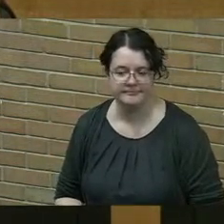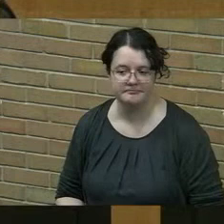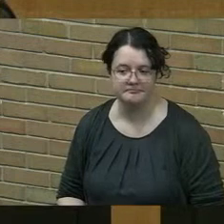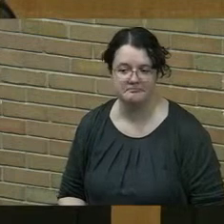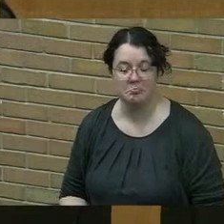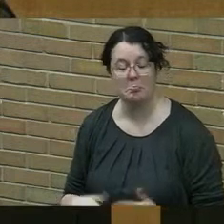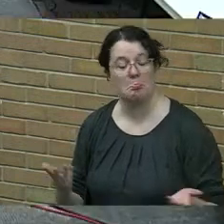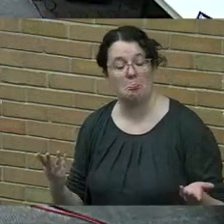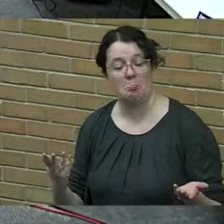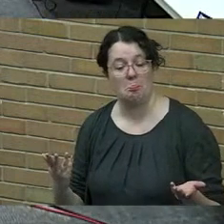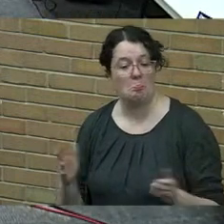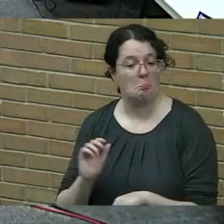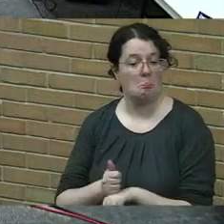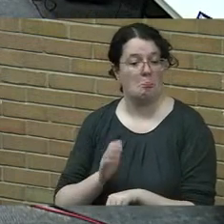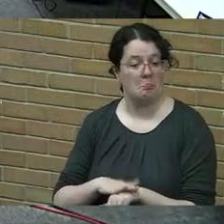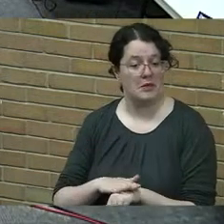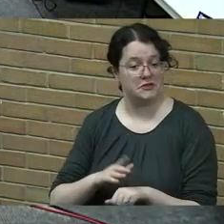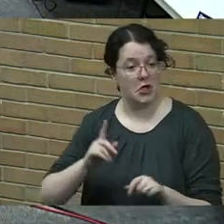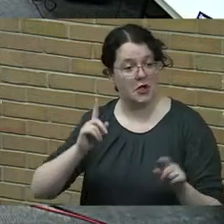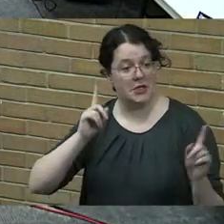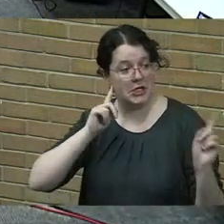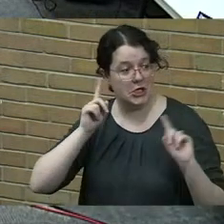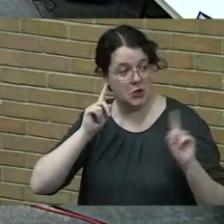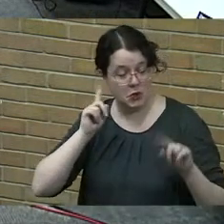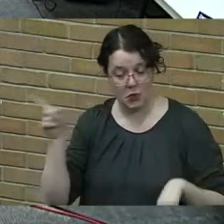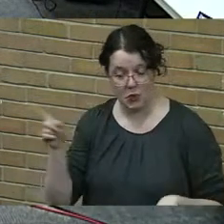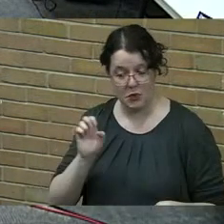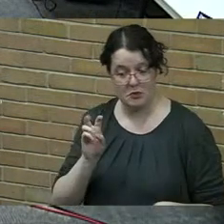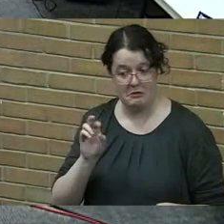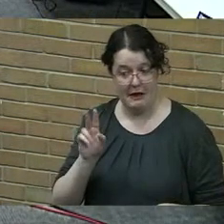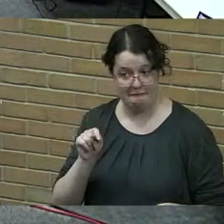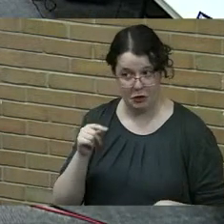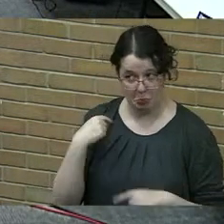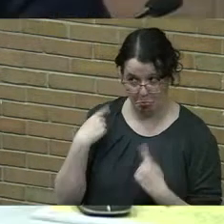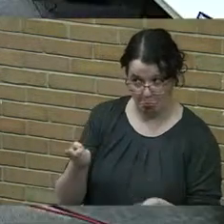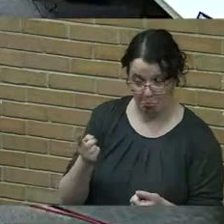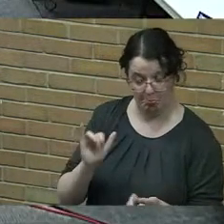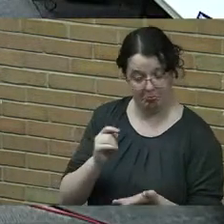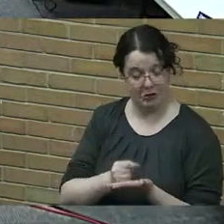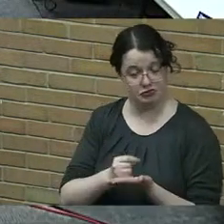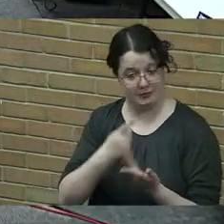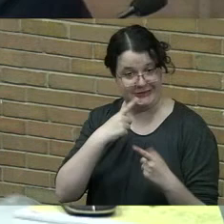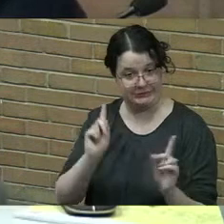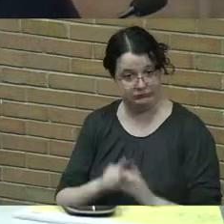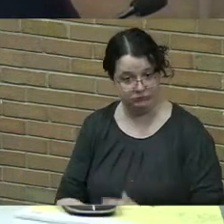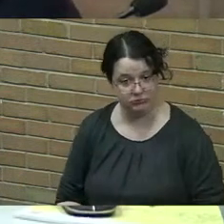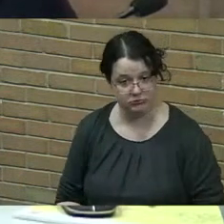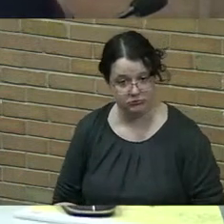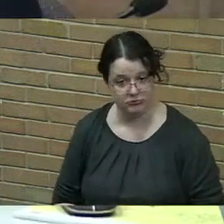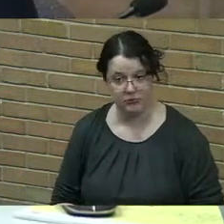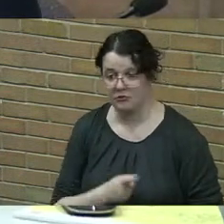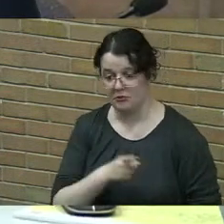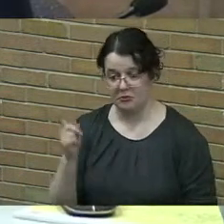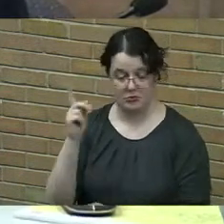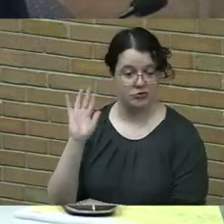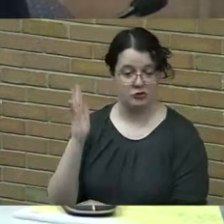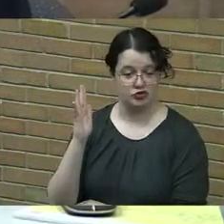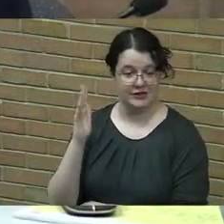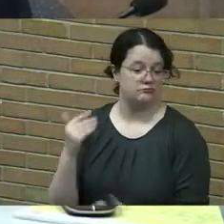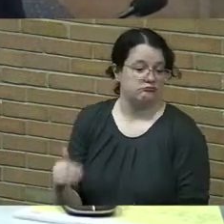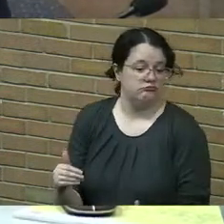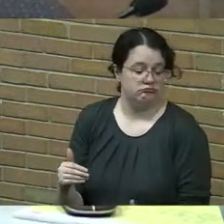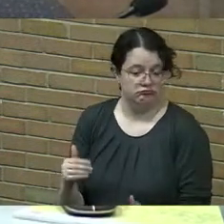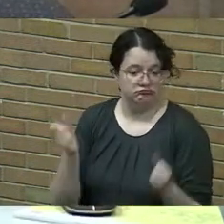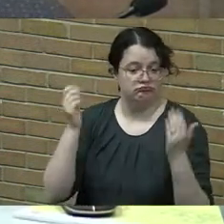based on what we continue to hear, Everett, we've had very good success. Those treated trees have had a very, very high survival